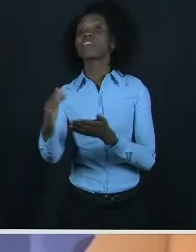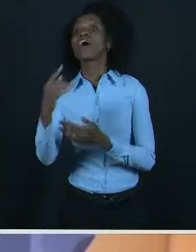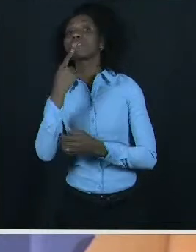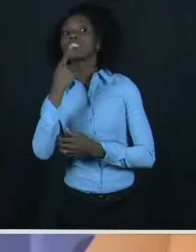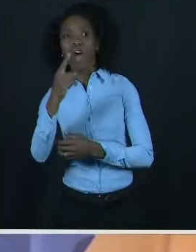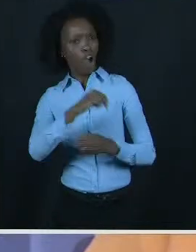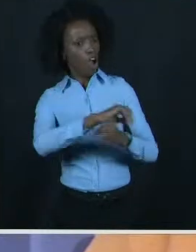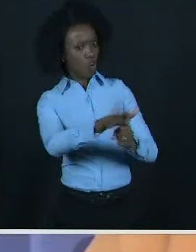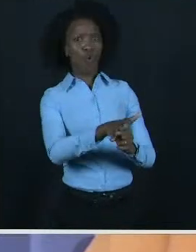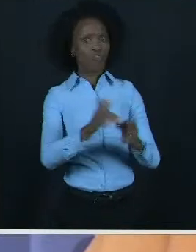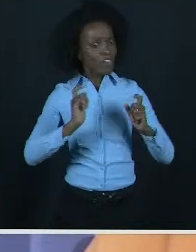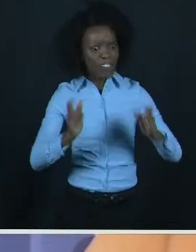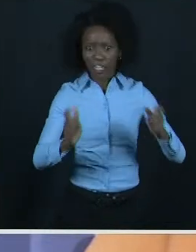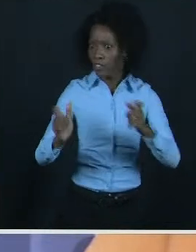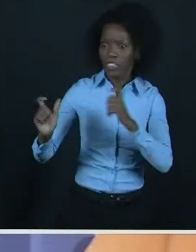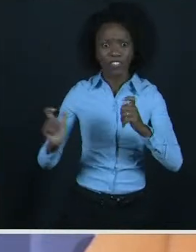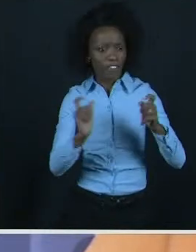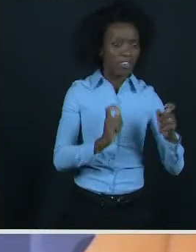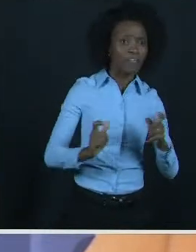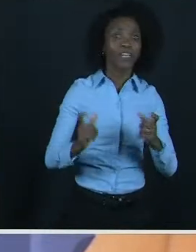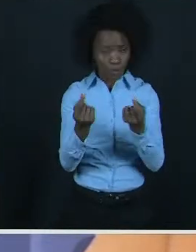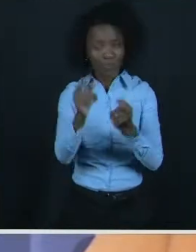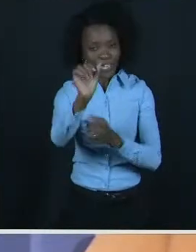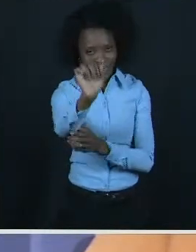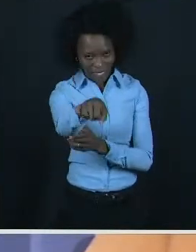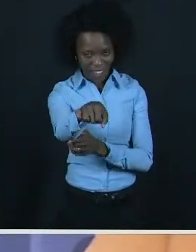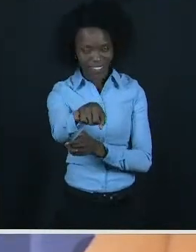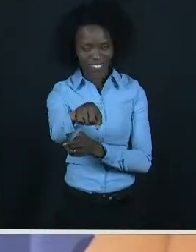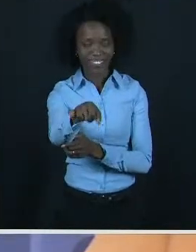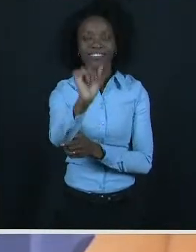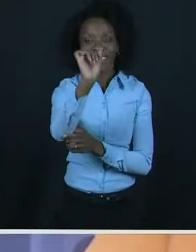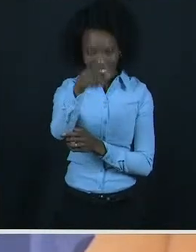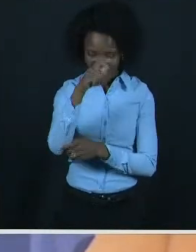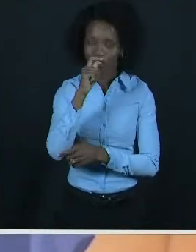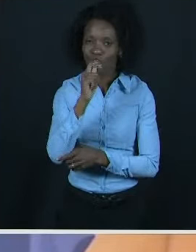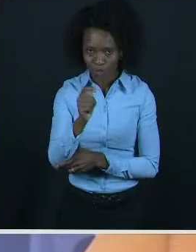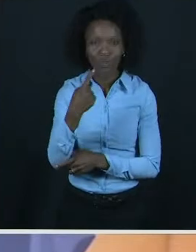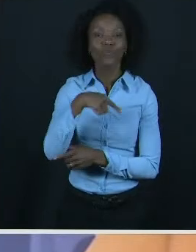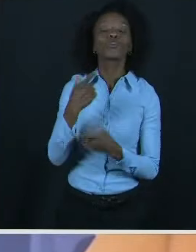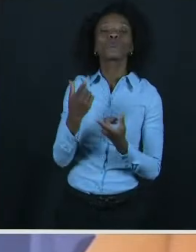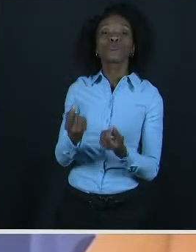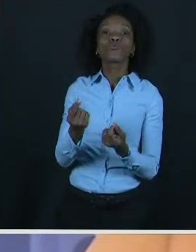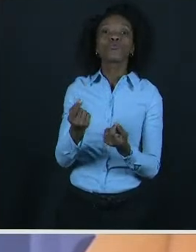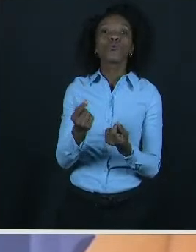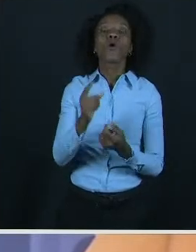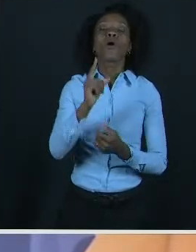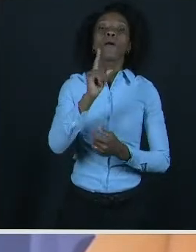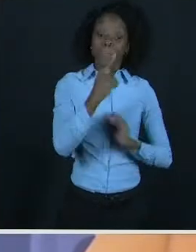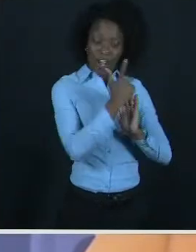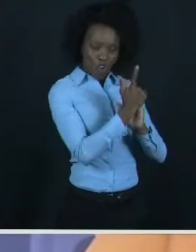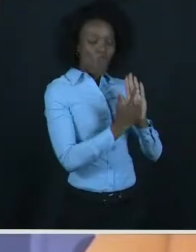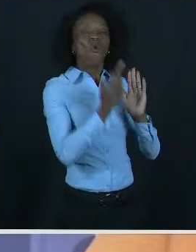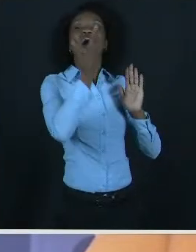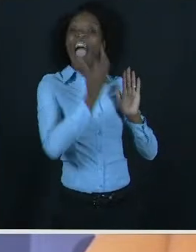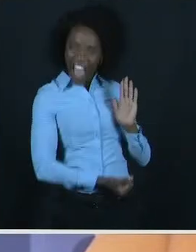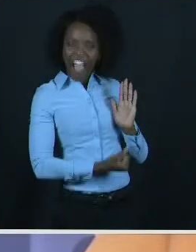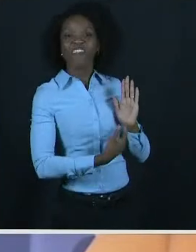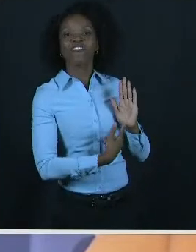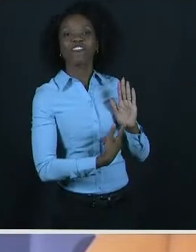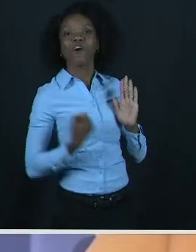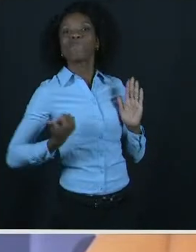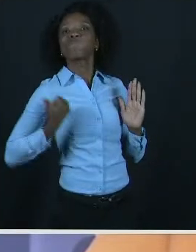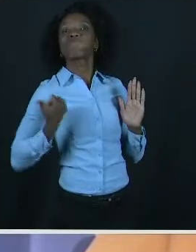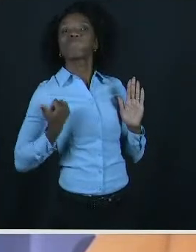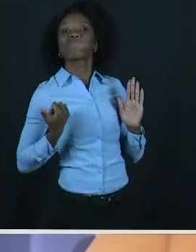the COVID pandemic. Yes, indeed we did. And we were armed by a legislation.